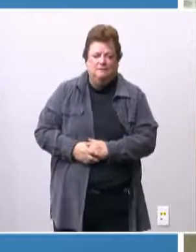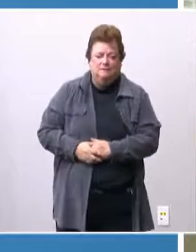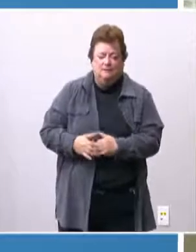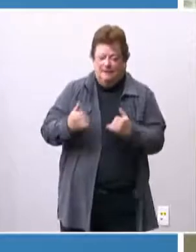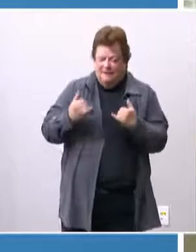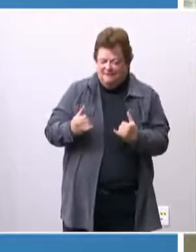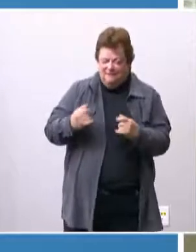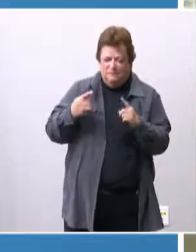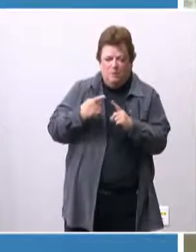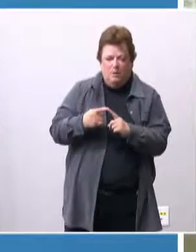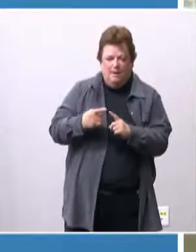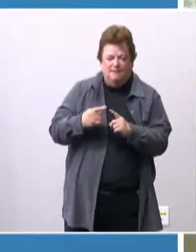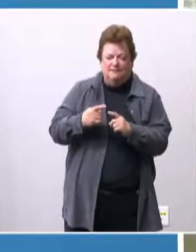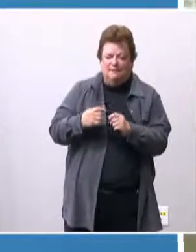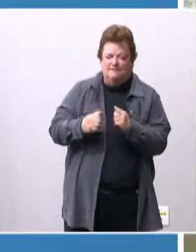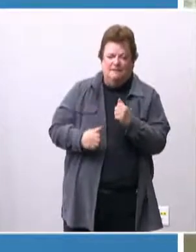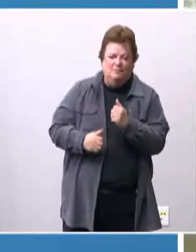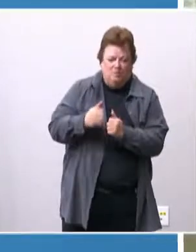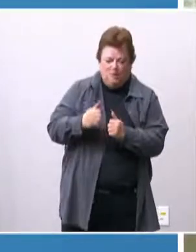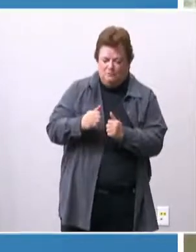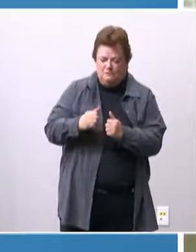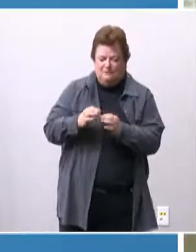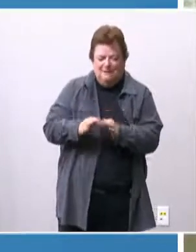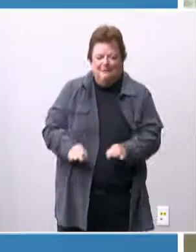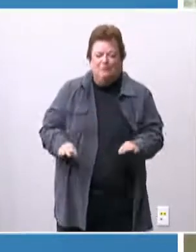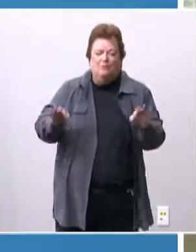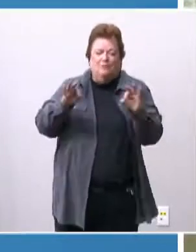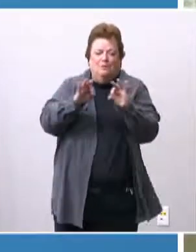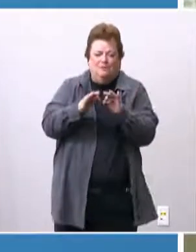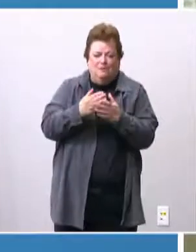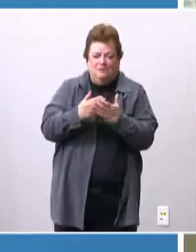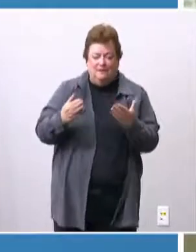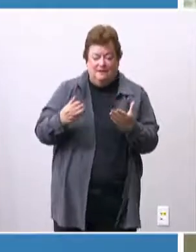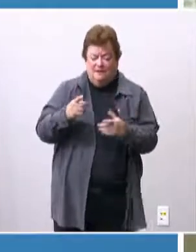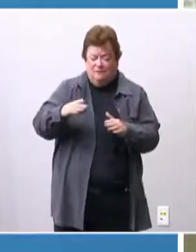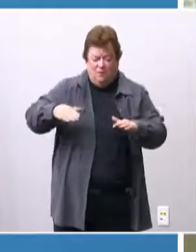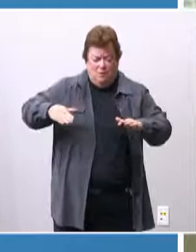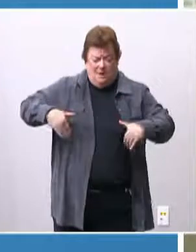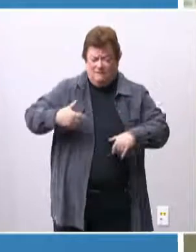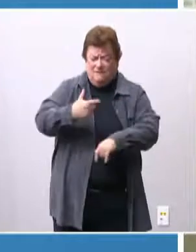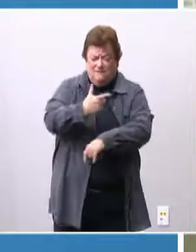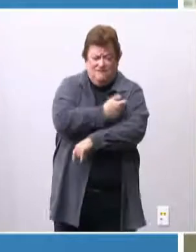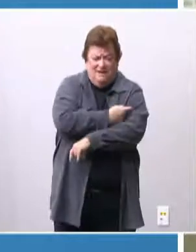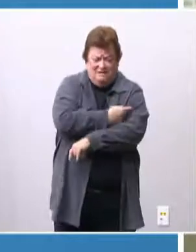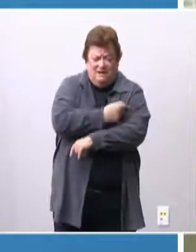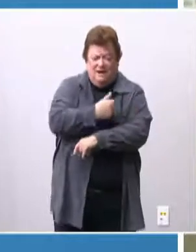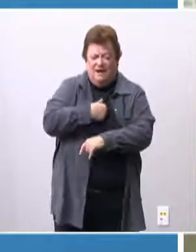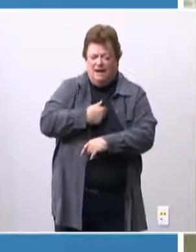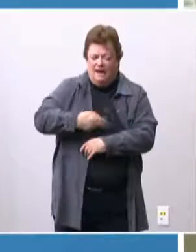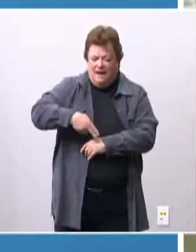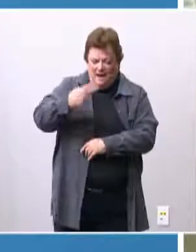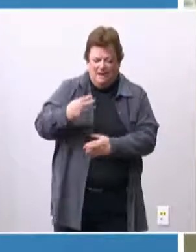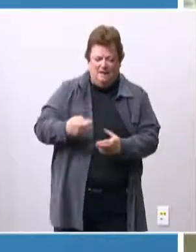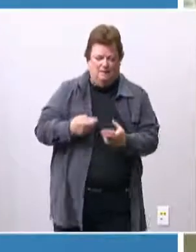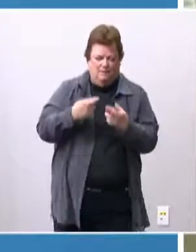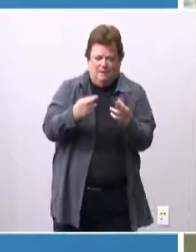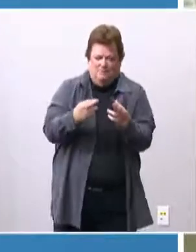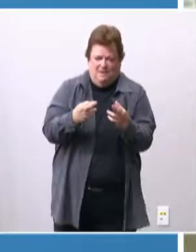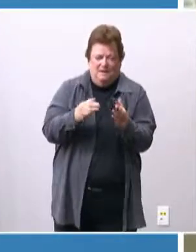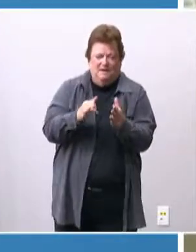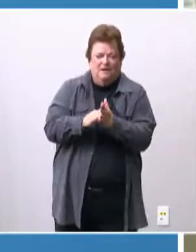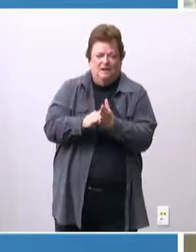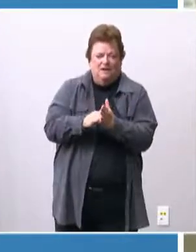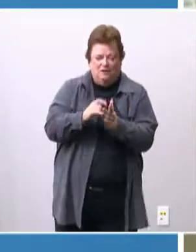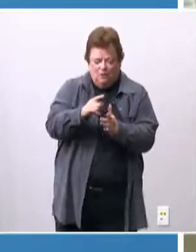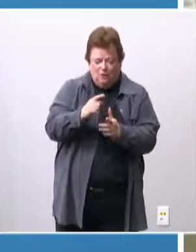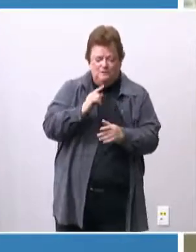it continues to be the most critical thing. And if you are not vaccinated, I would highly recommend that you give this